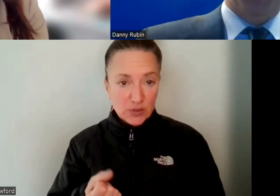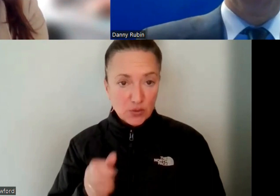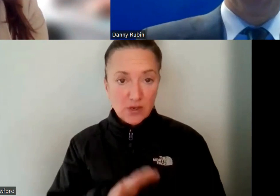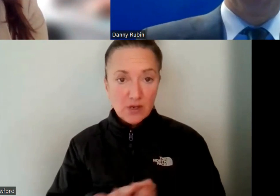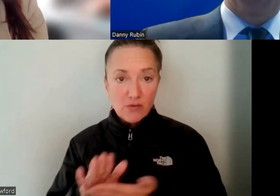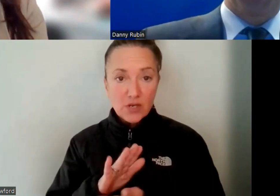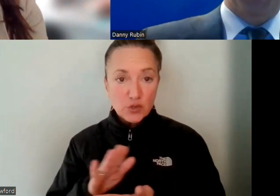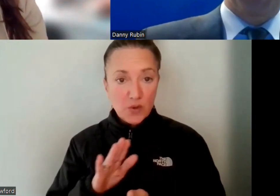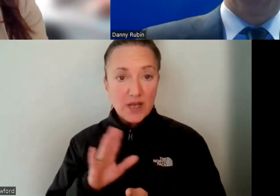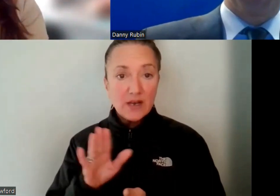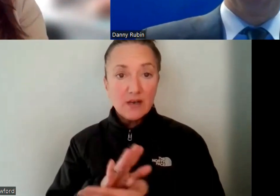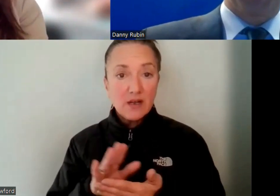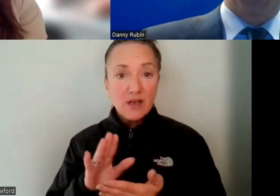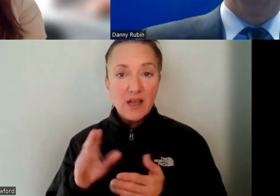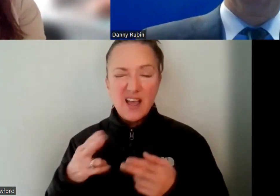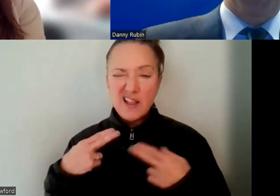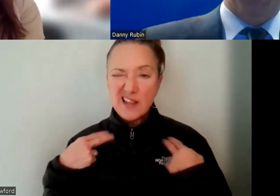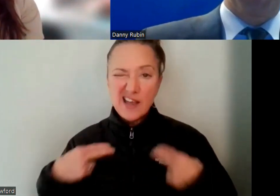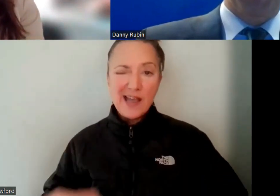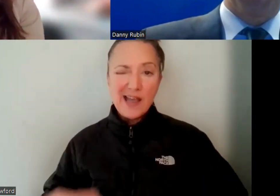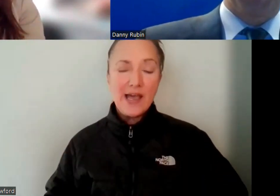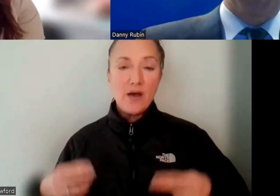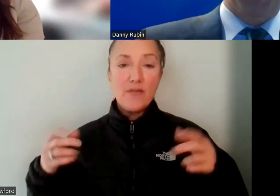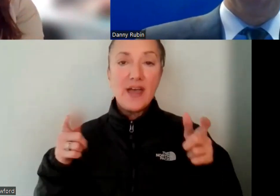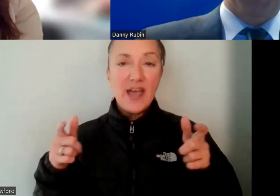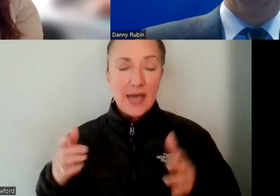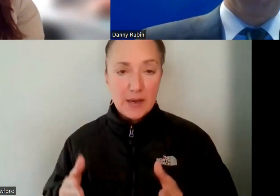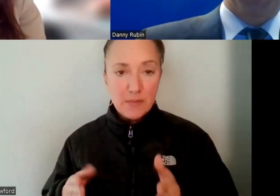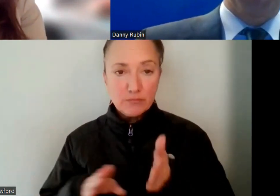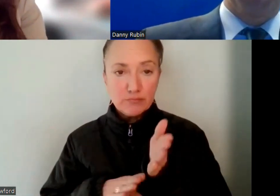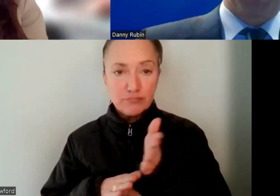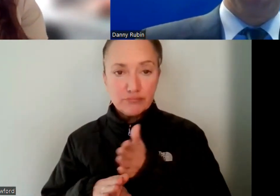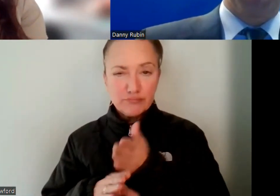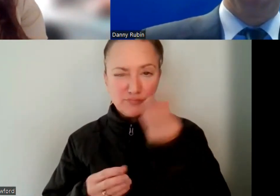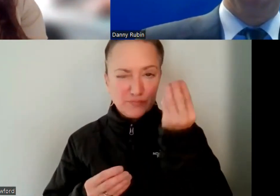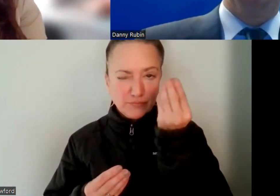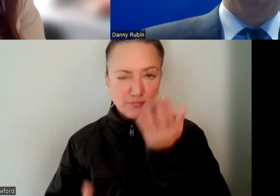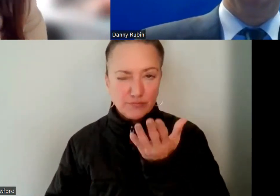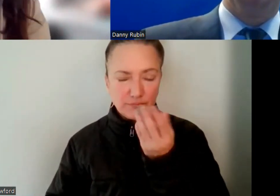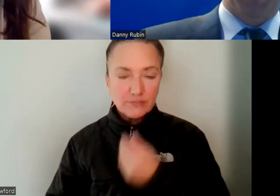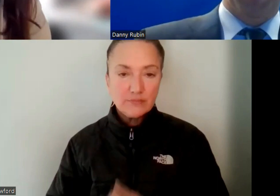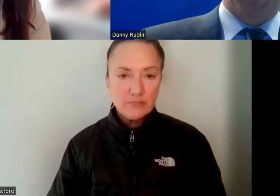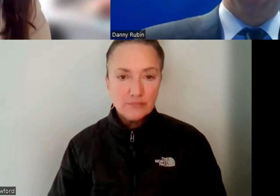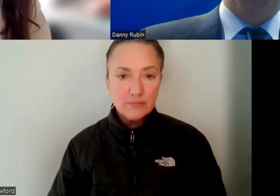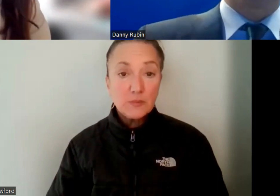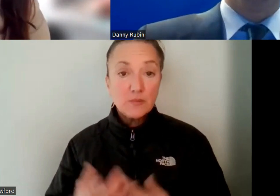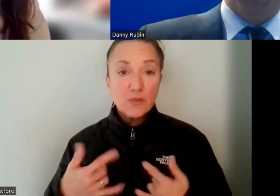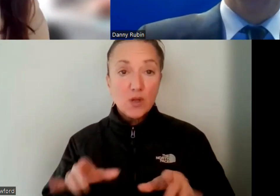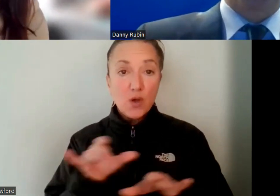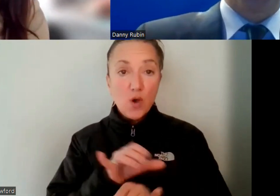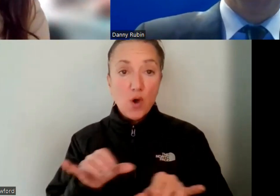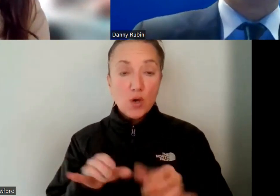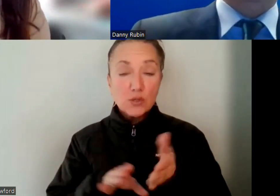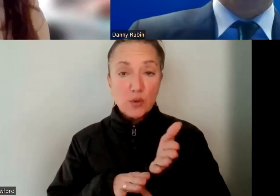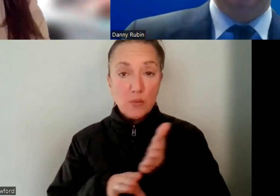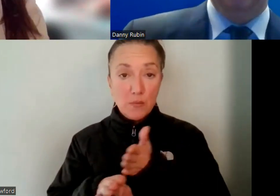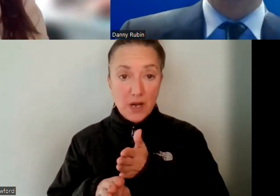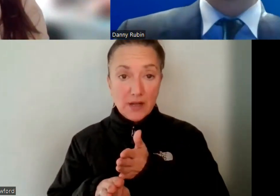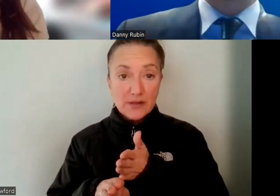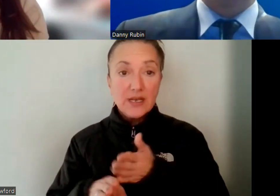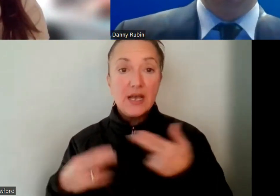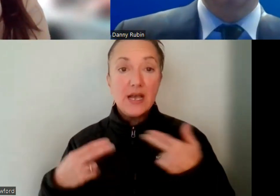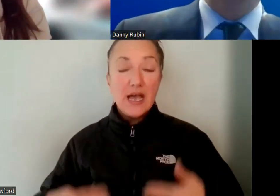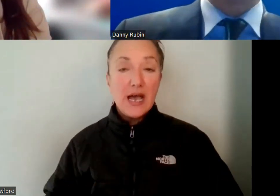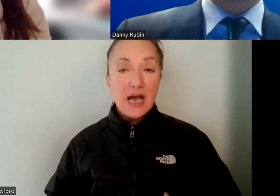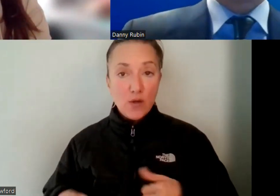now. I did health administration with concentration in informatics. I also did my minors in health and social